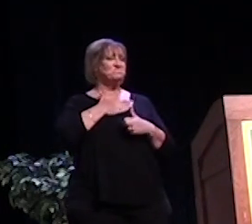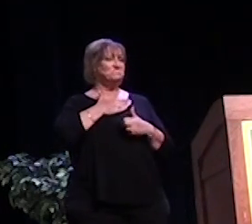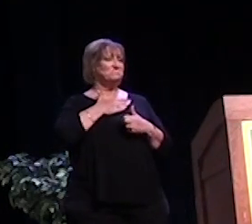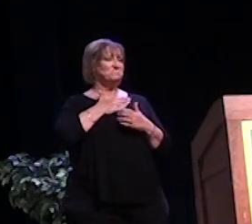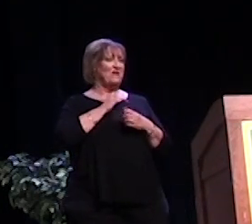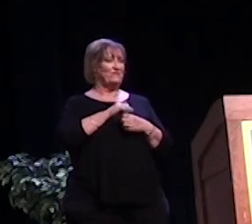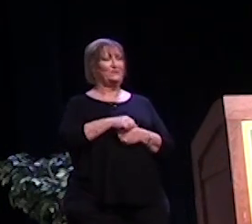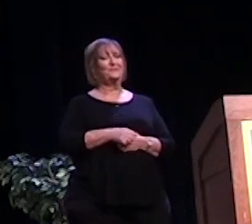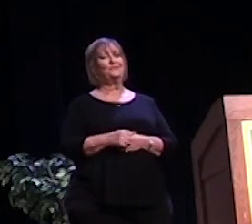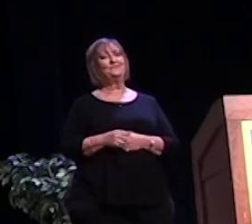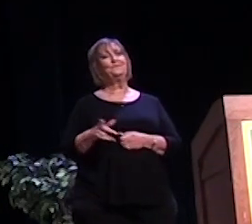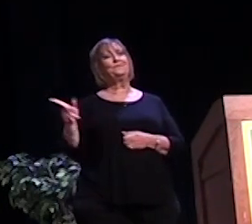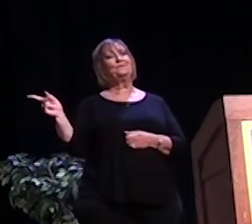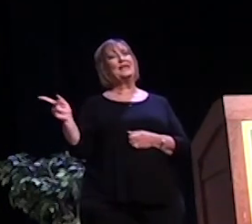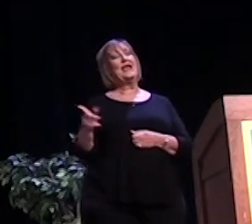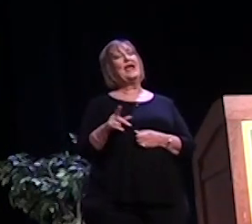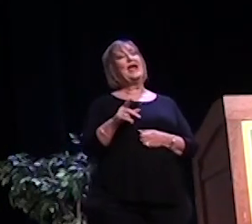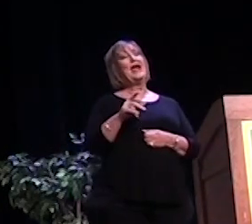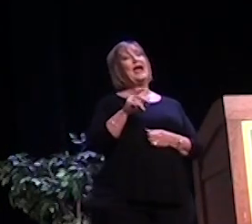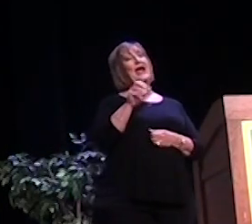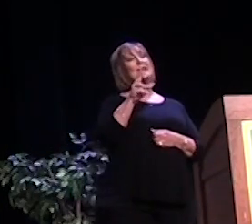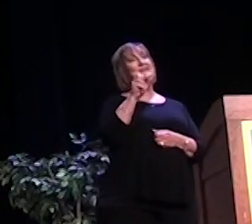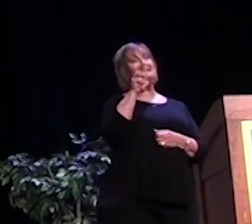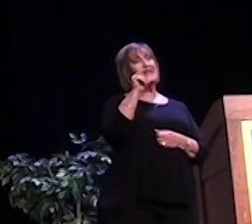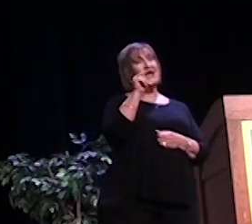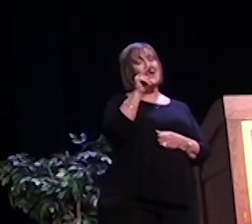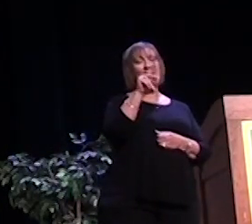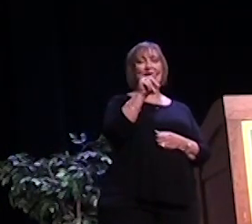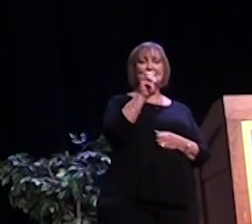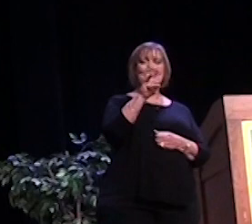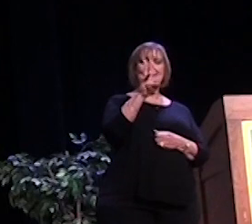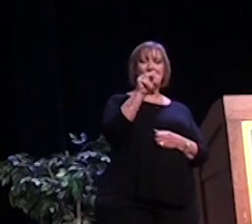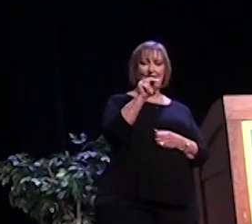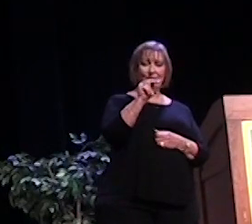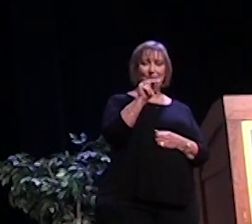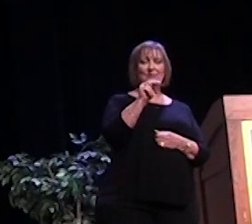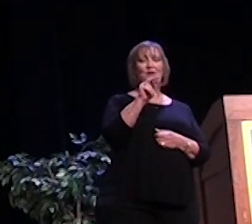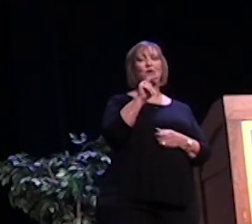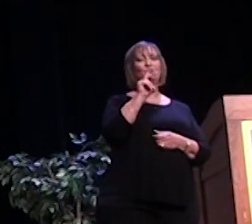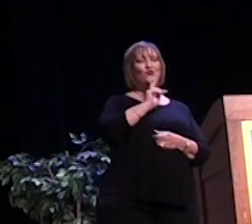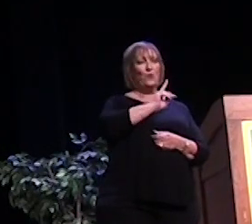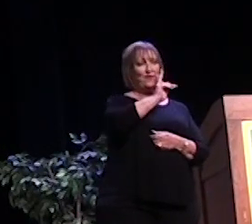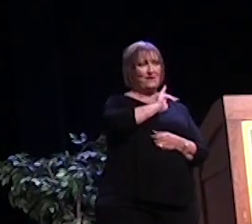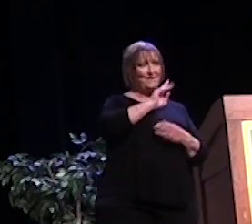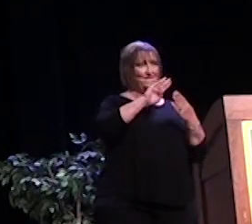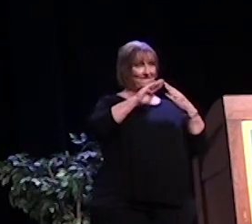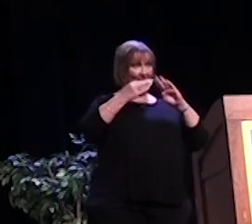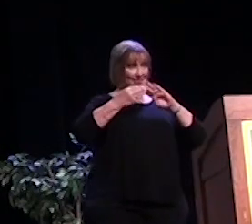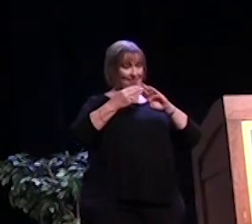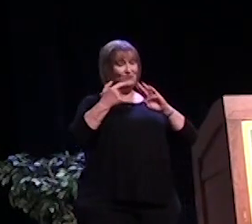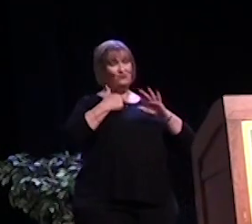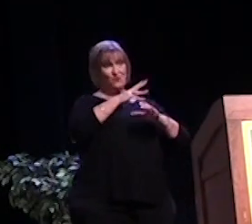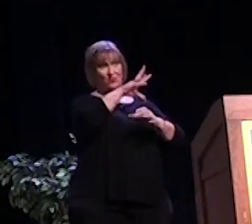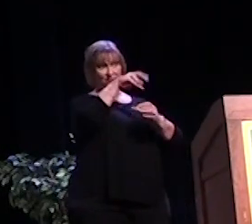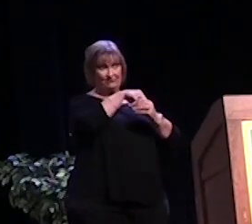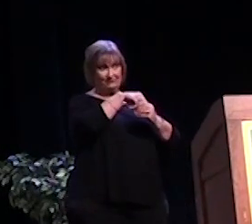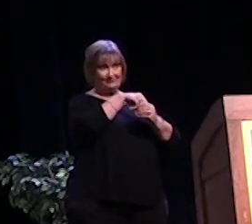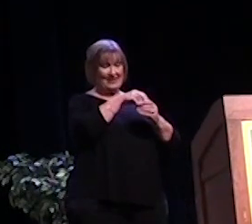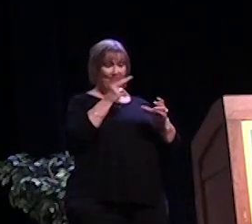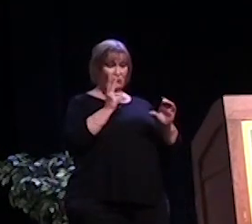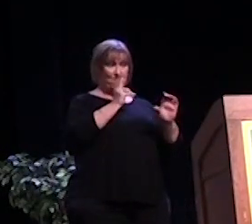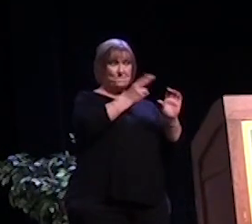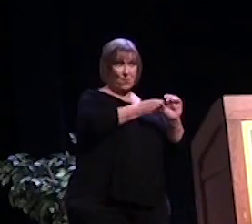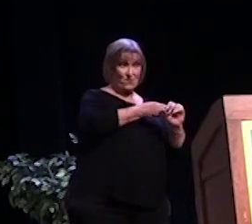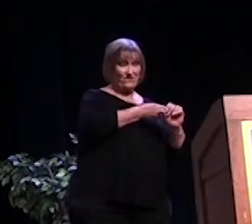So to become a resident of Town Twin Village, again, we're trying to help and trying to make an impact